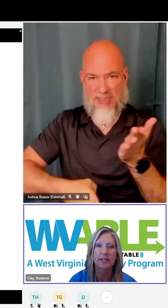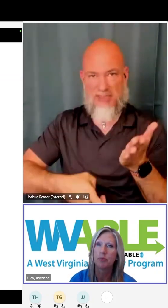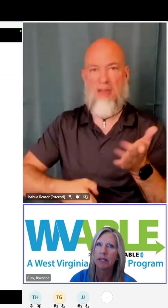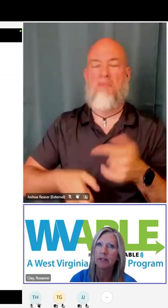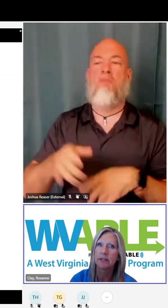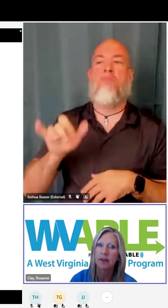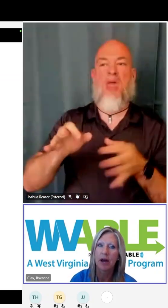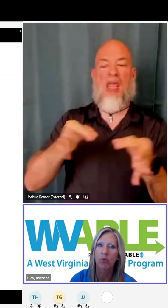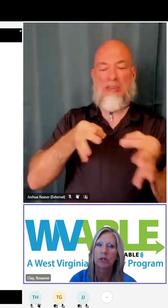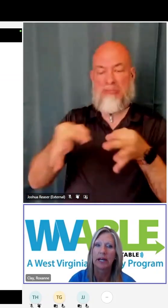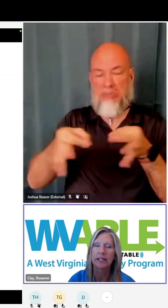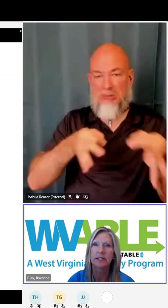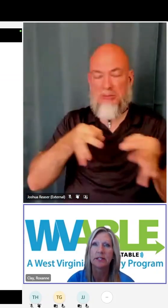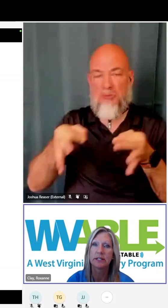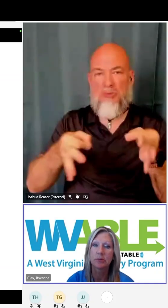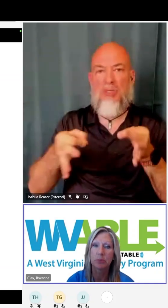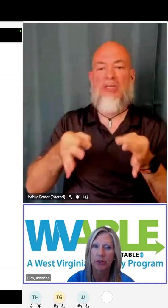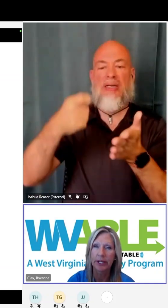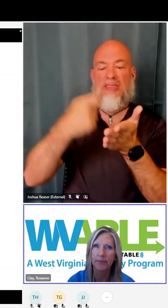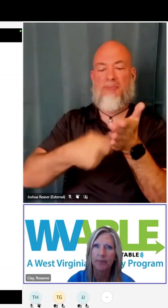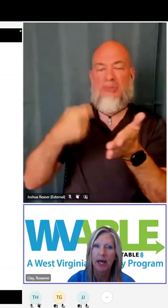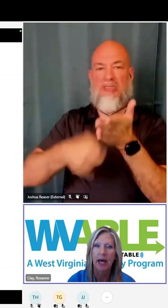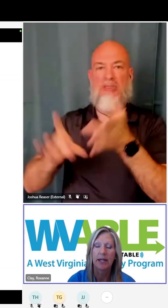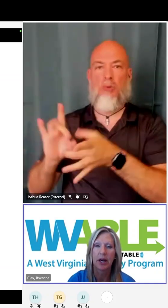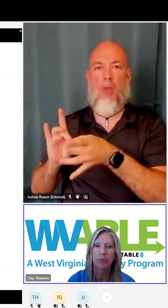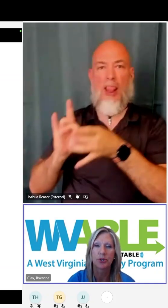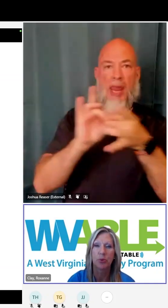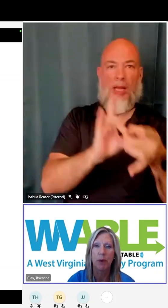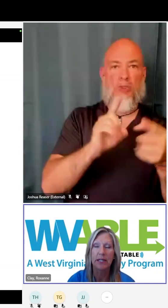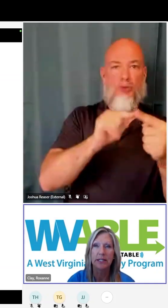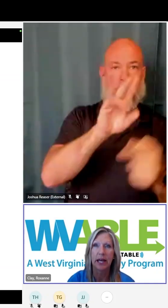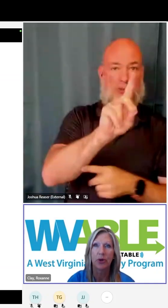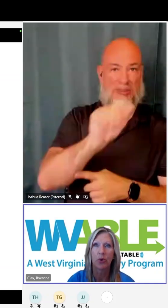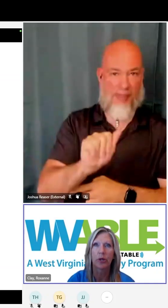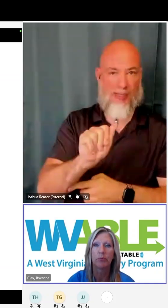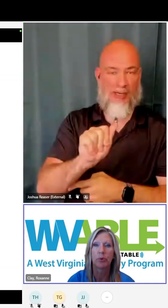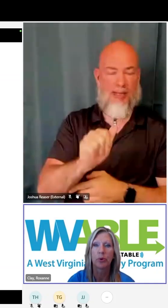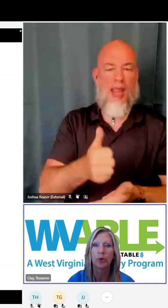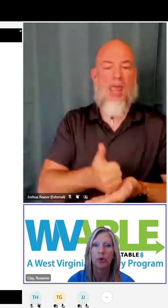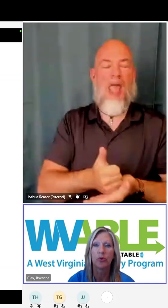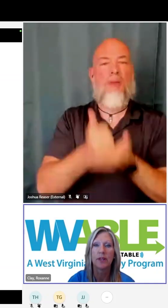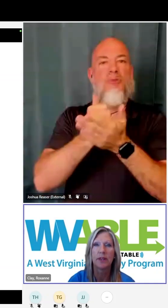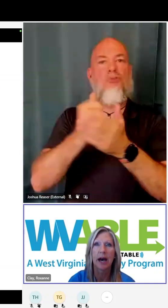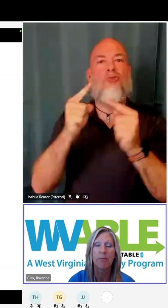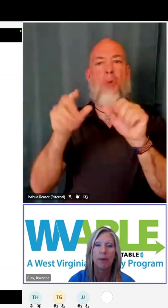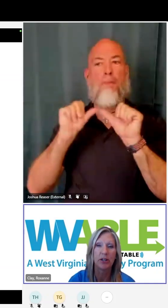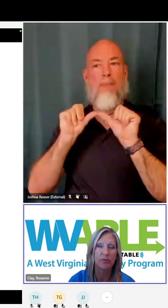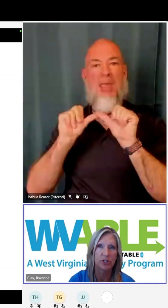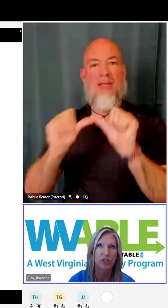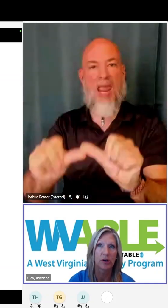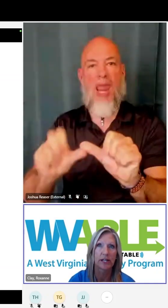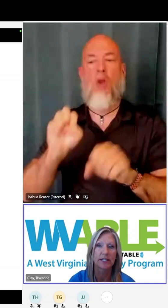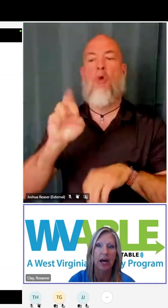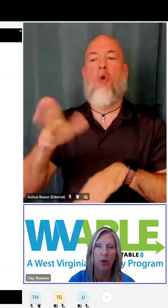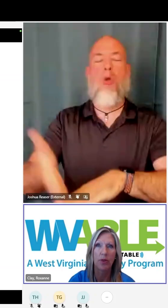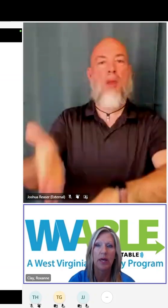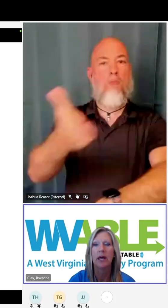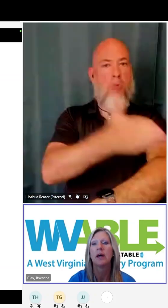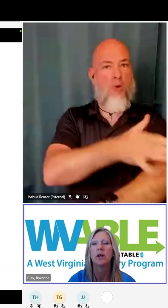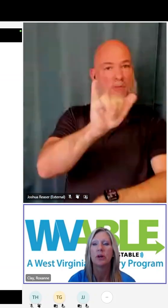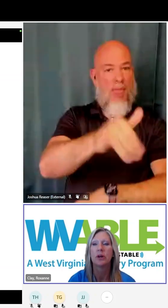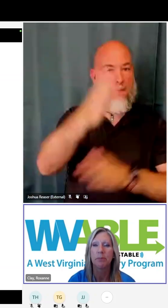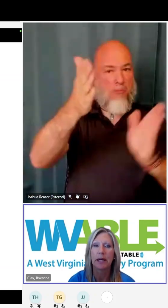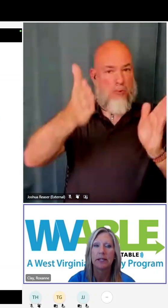defined as an expense that relates to the disability, and it helps to maintain or improve that beneficiary's